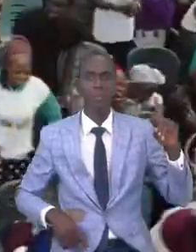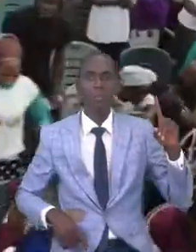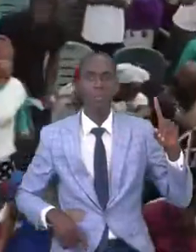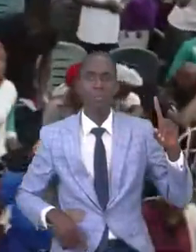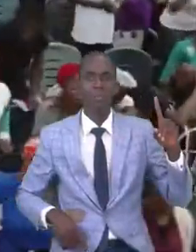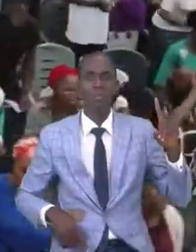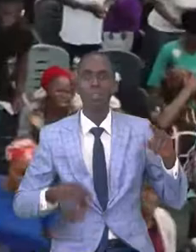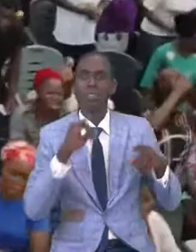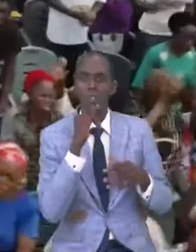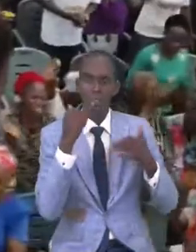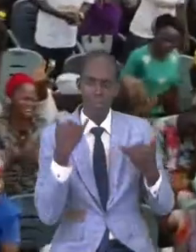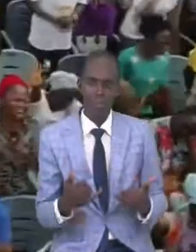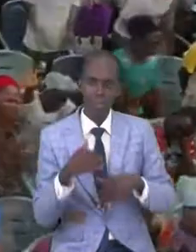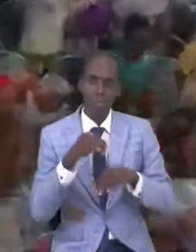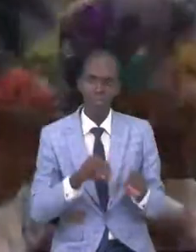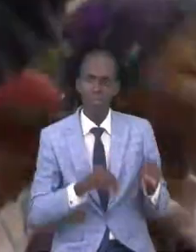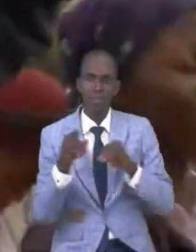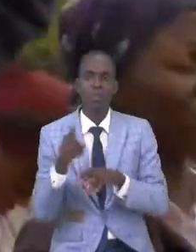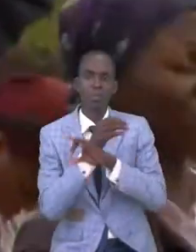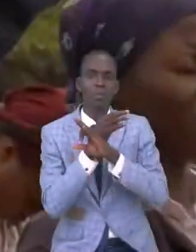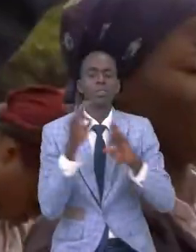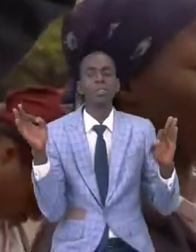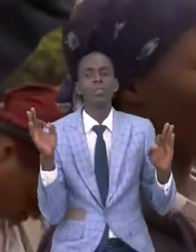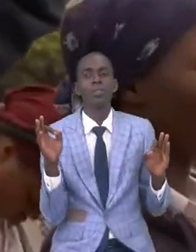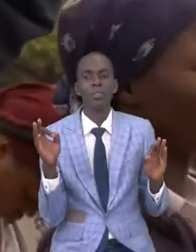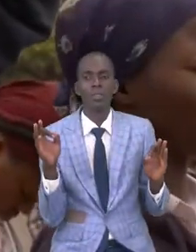is now setting you free.